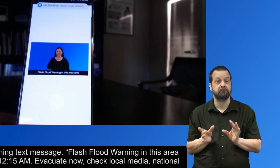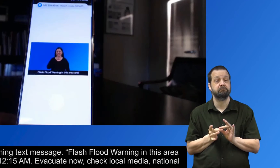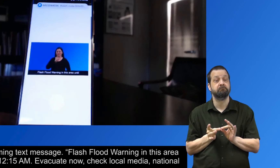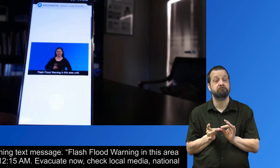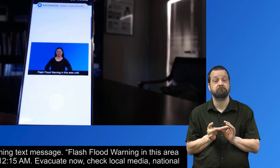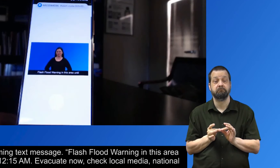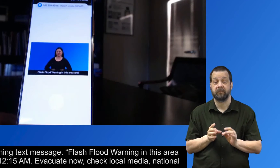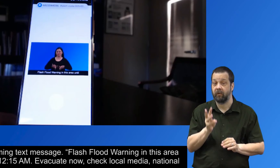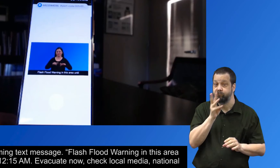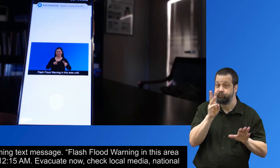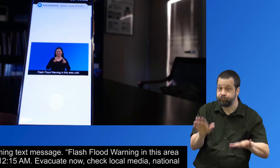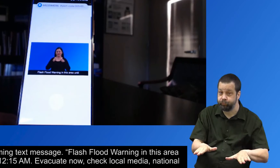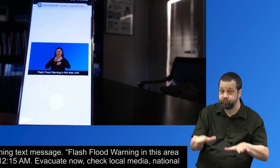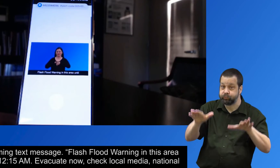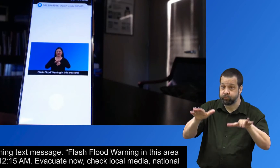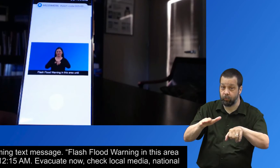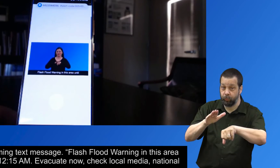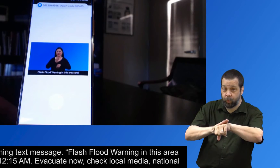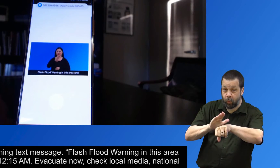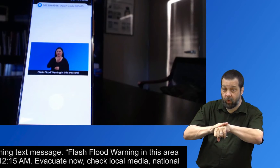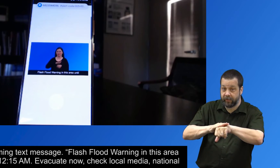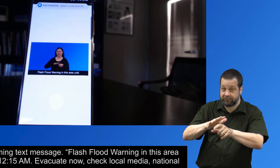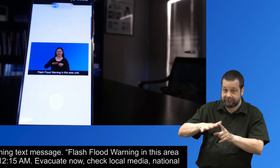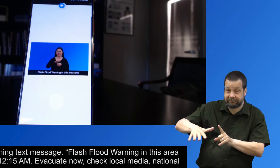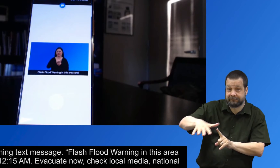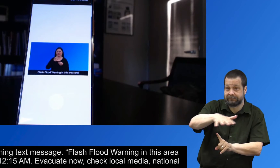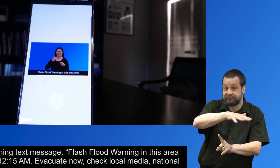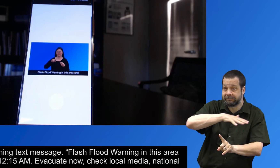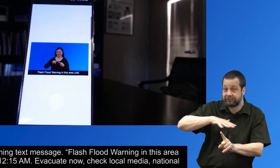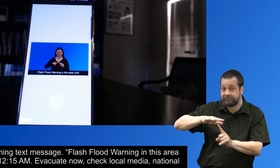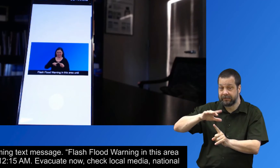Flash flood warning in this area until